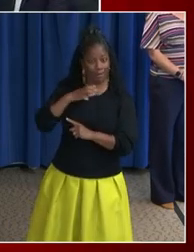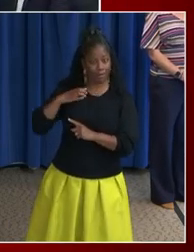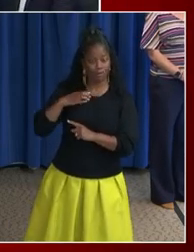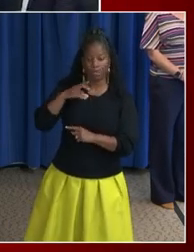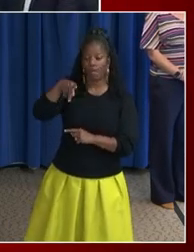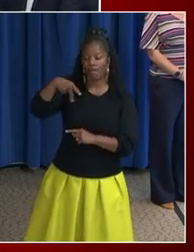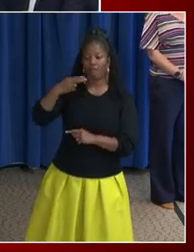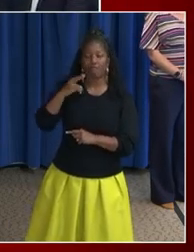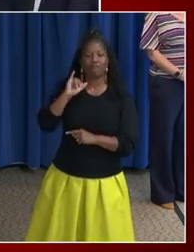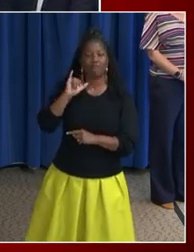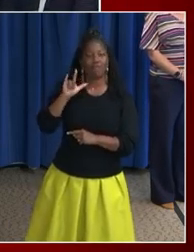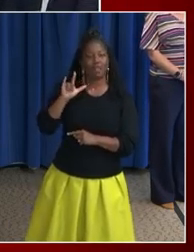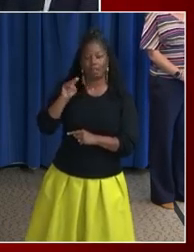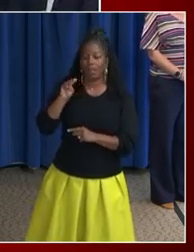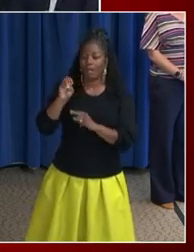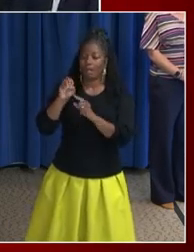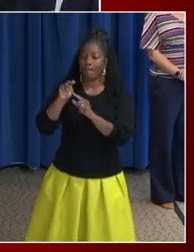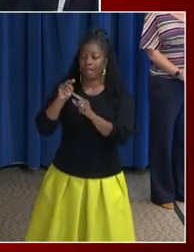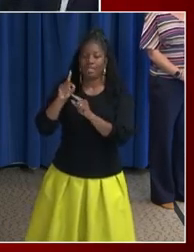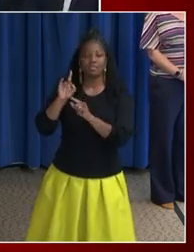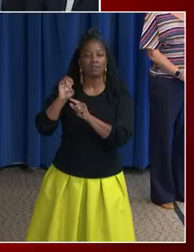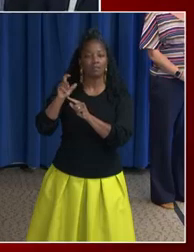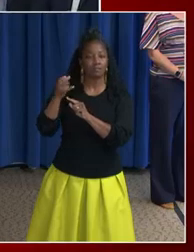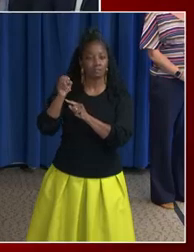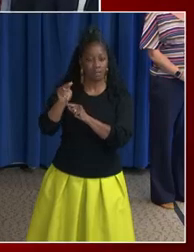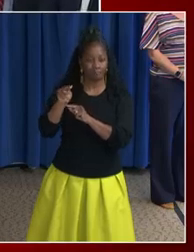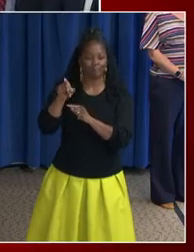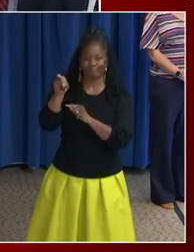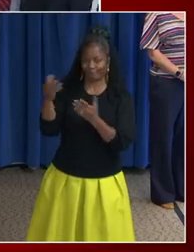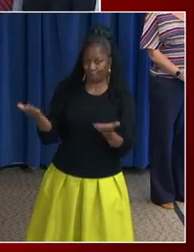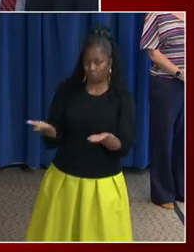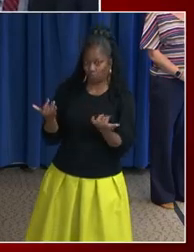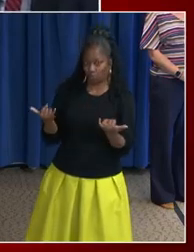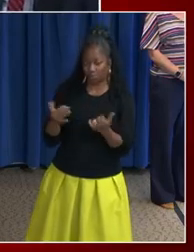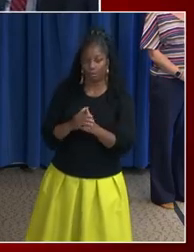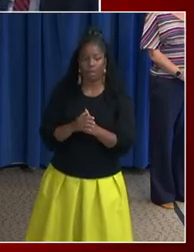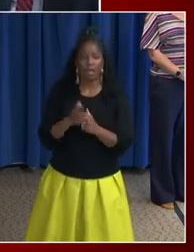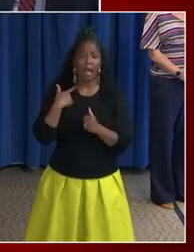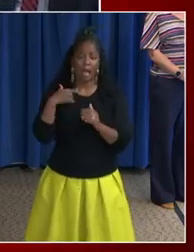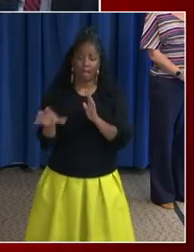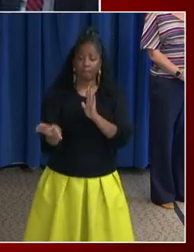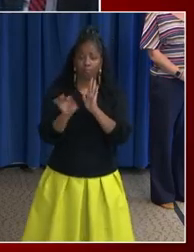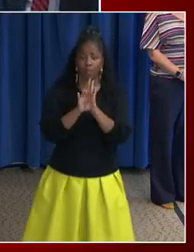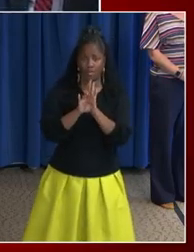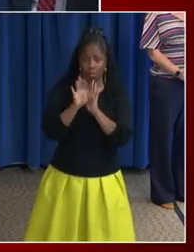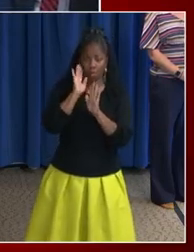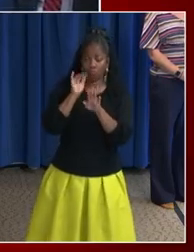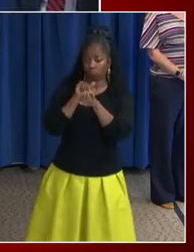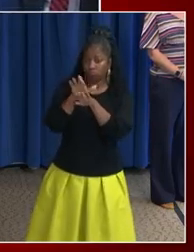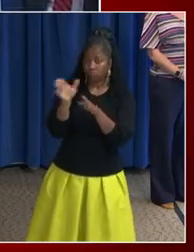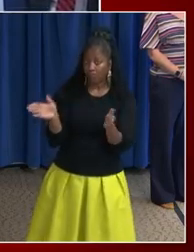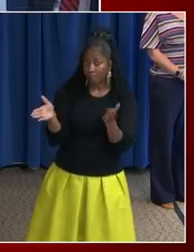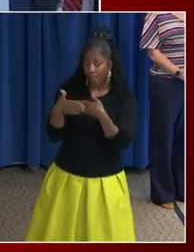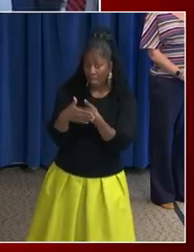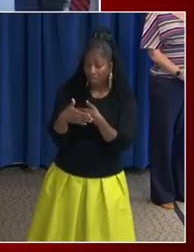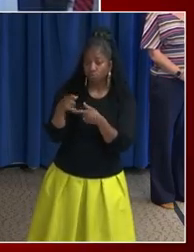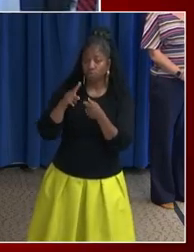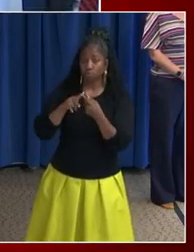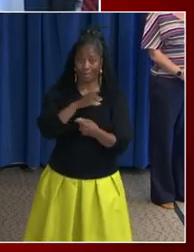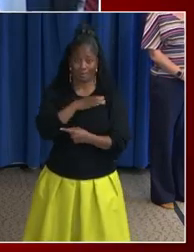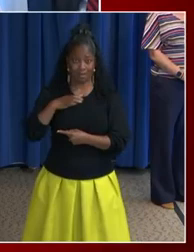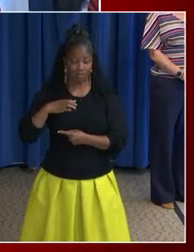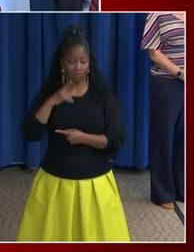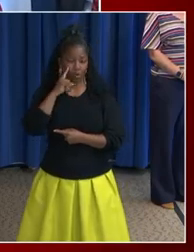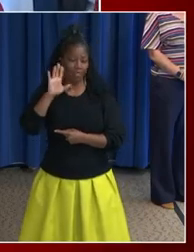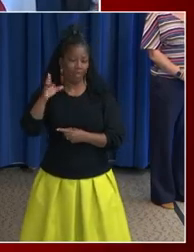here today. I am appointing and will send a package to the council for their immediate